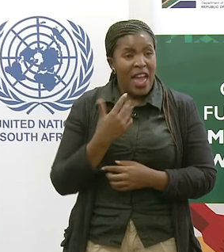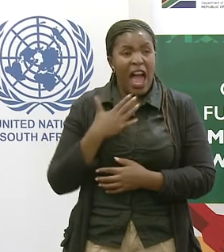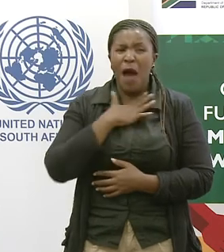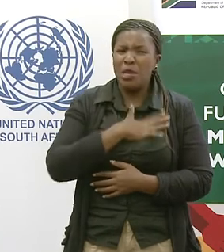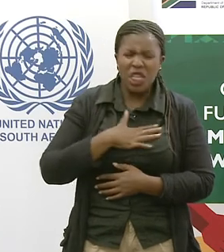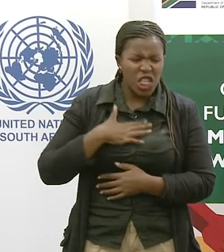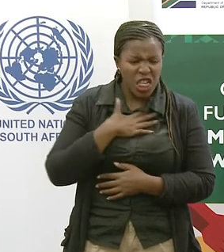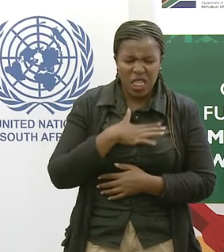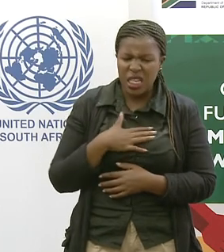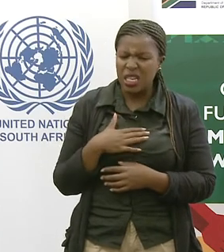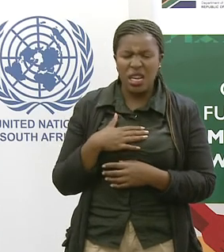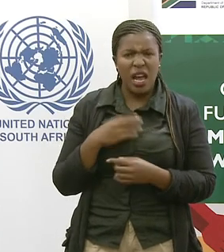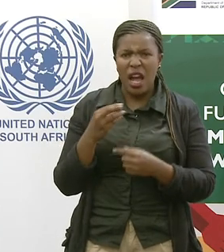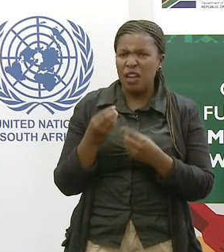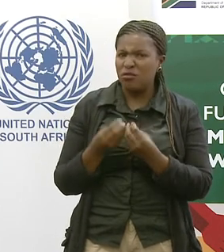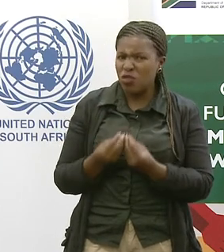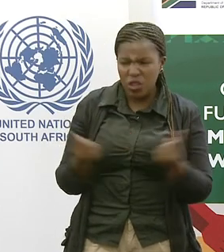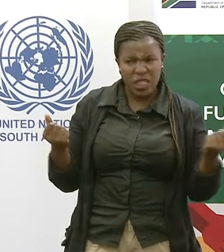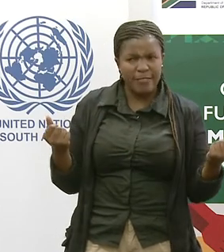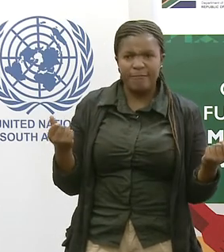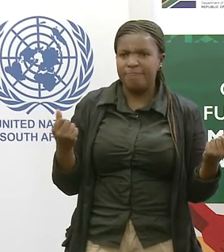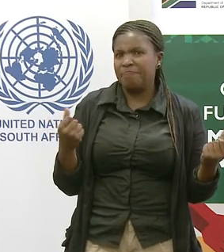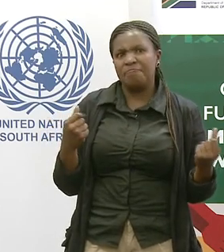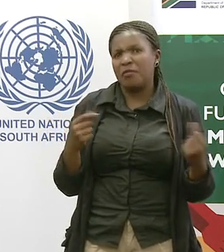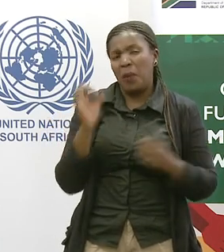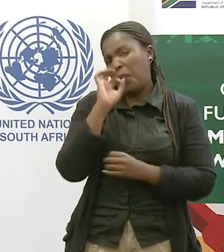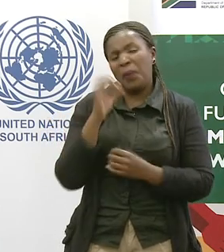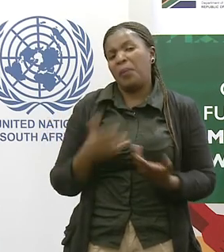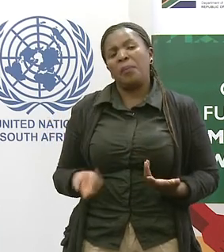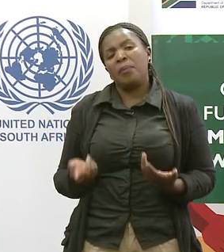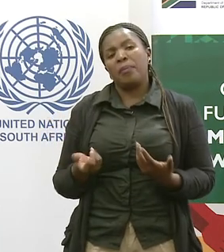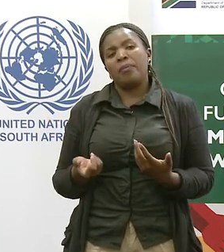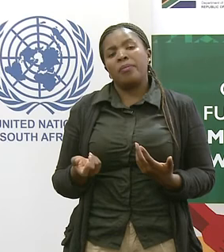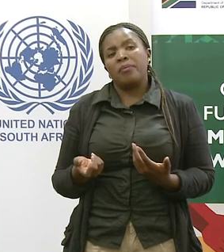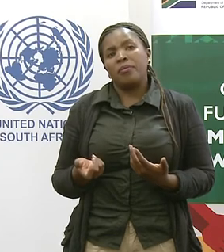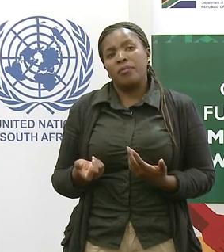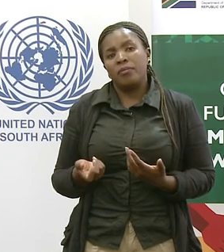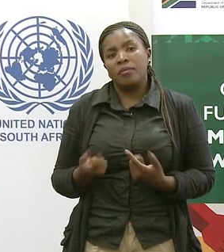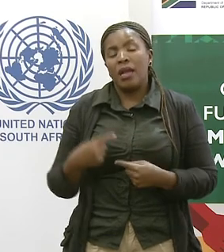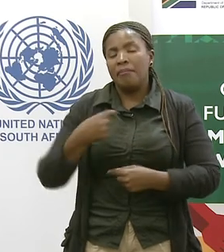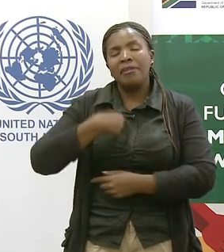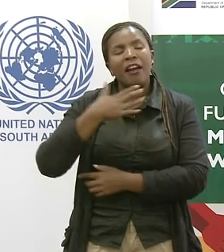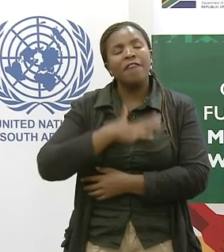terms of the solutions. And I think that that's very important. So I just think that